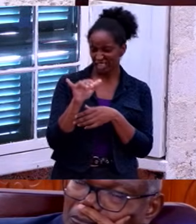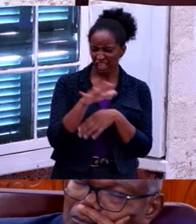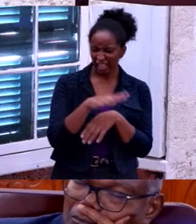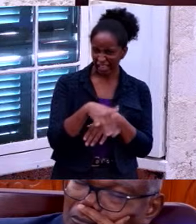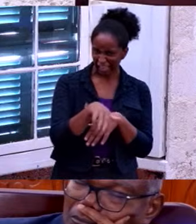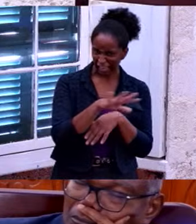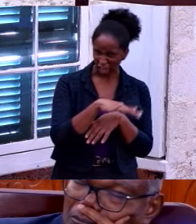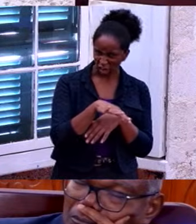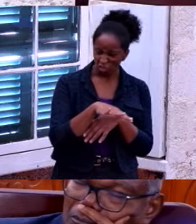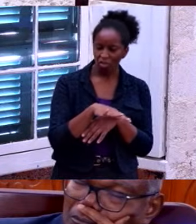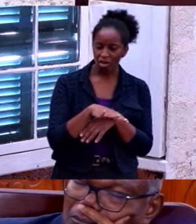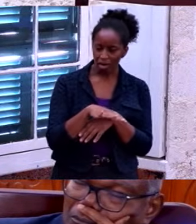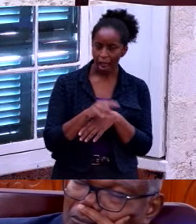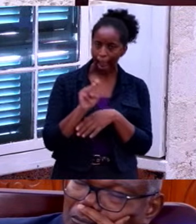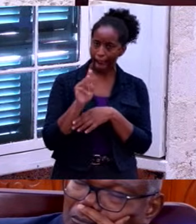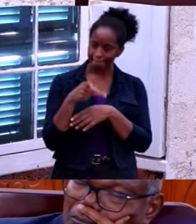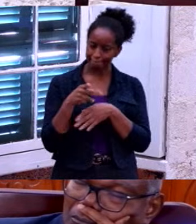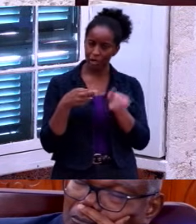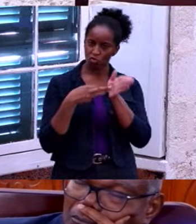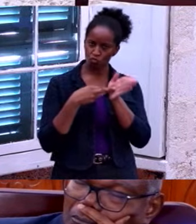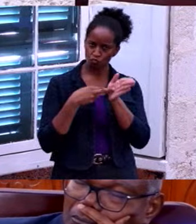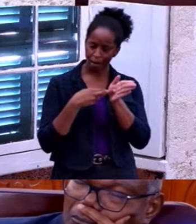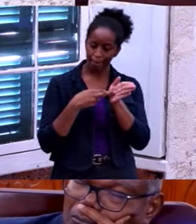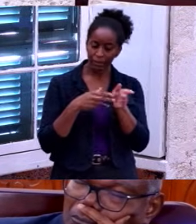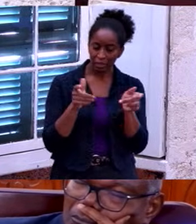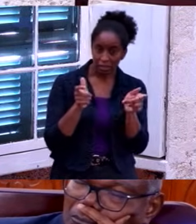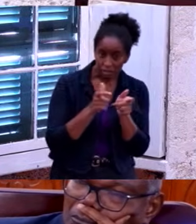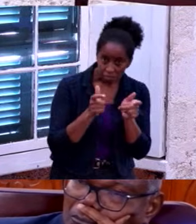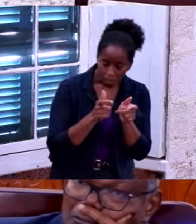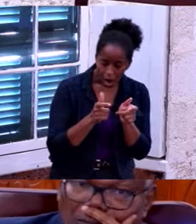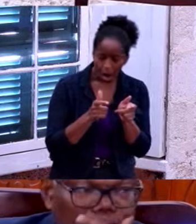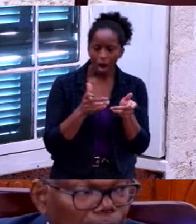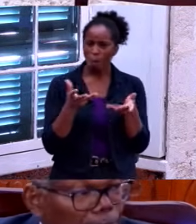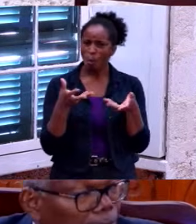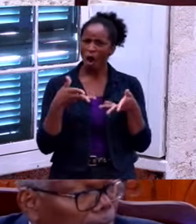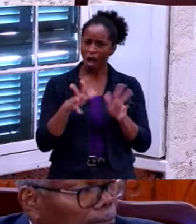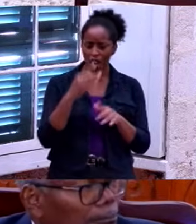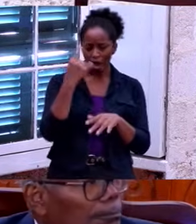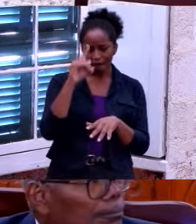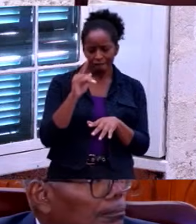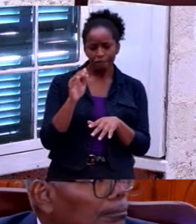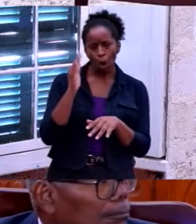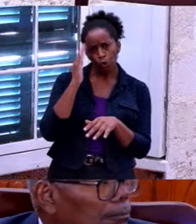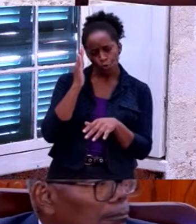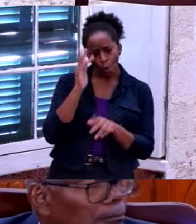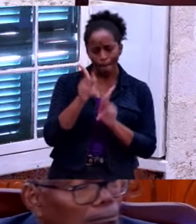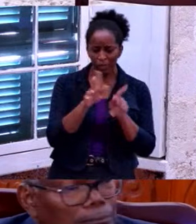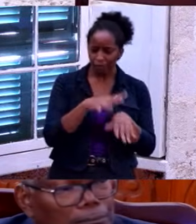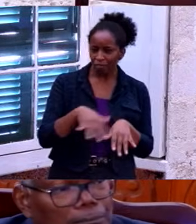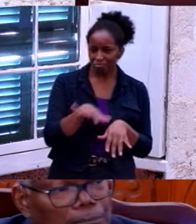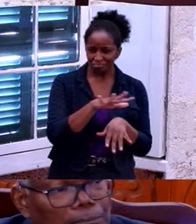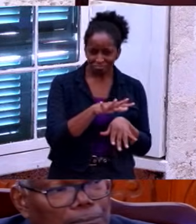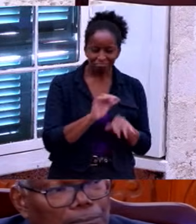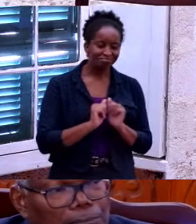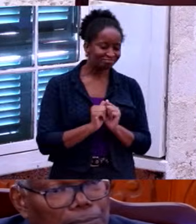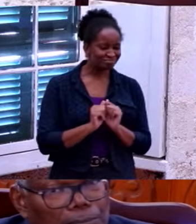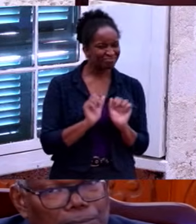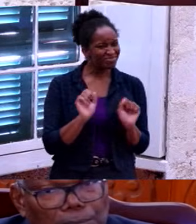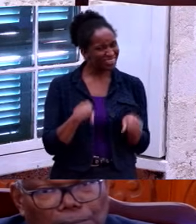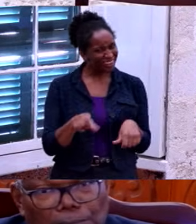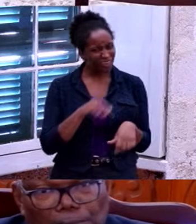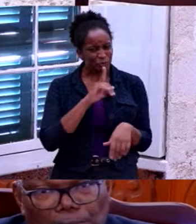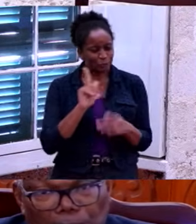with members of parliament has changed and continues to change, not because our parliamentarians are not necessarily